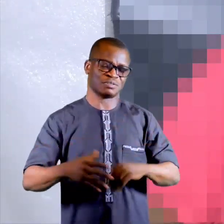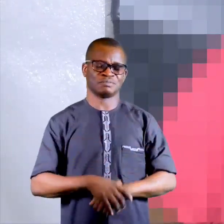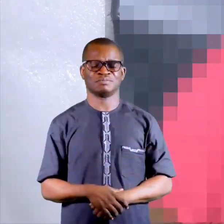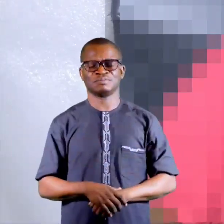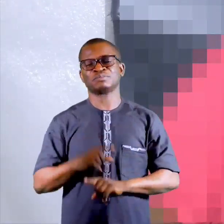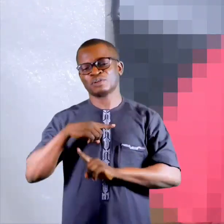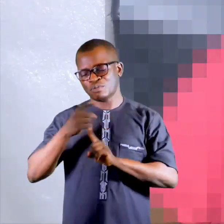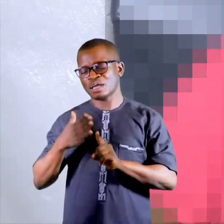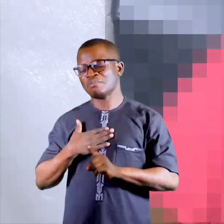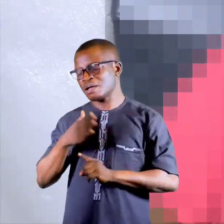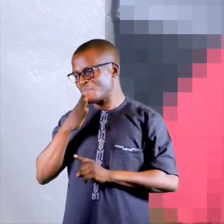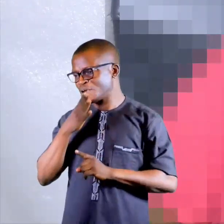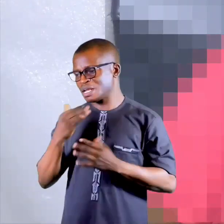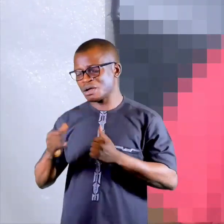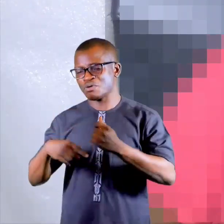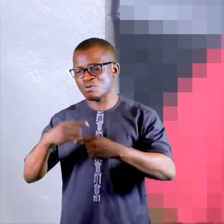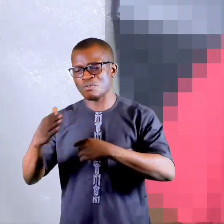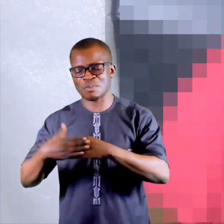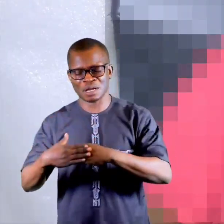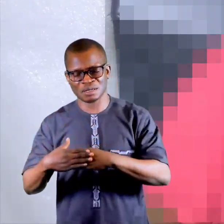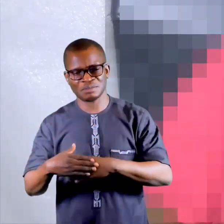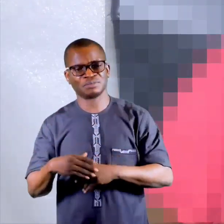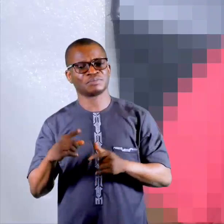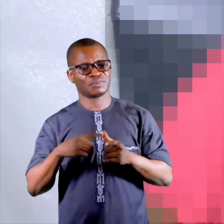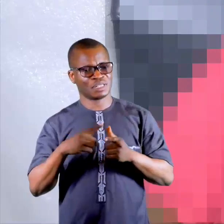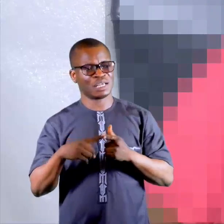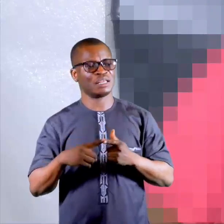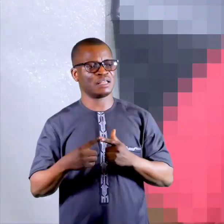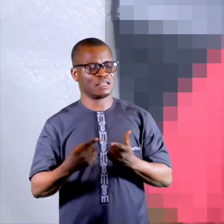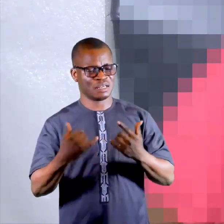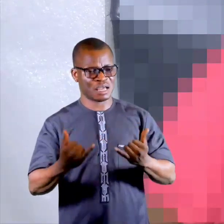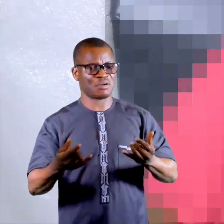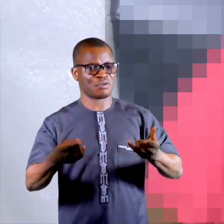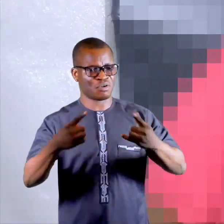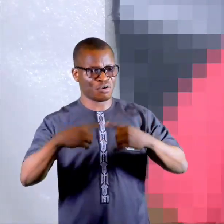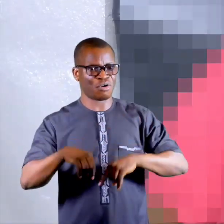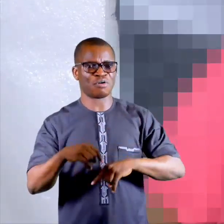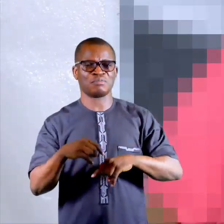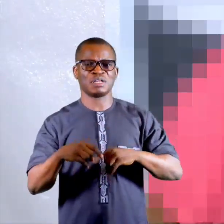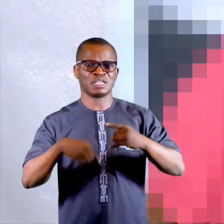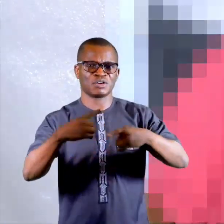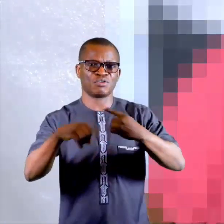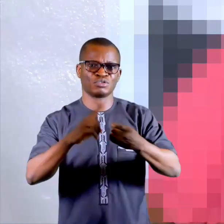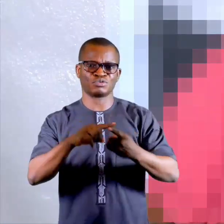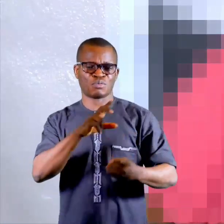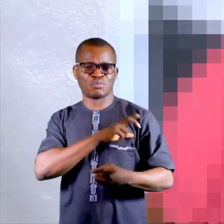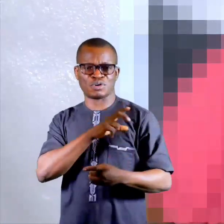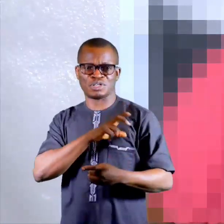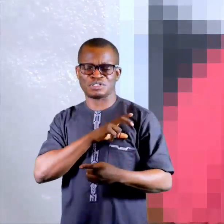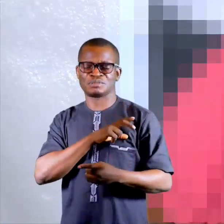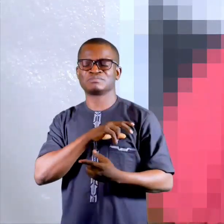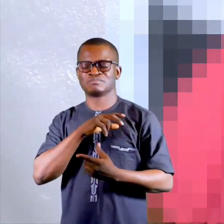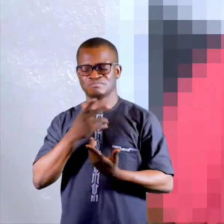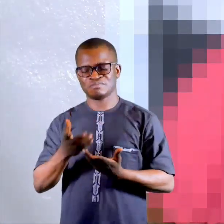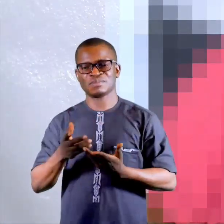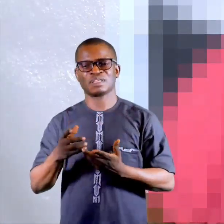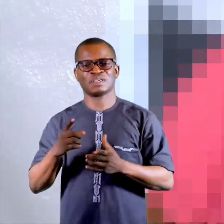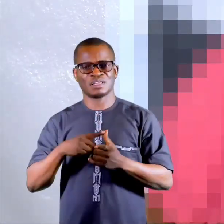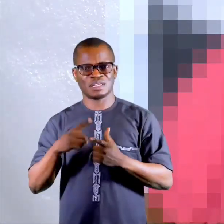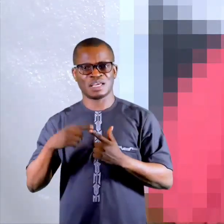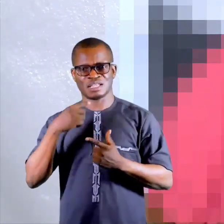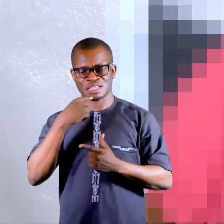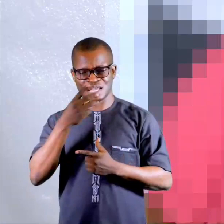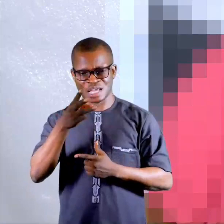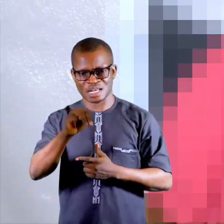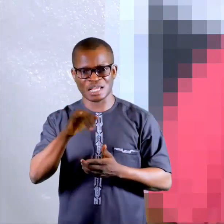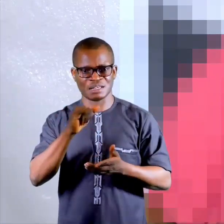When my mother now go back, then they now come and they went to the police station. They now